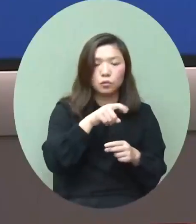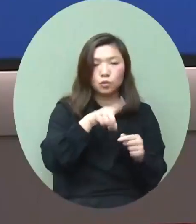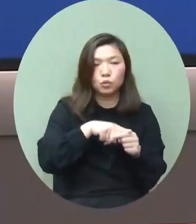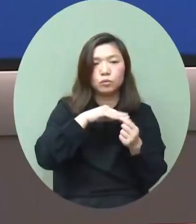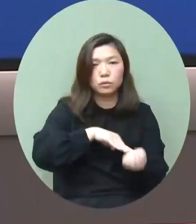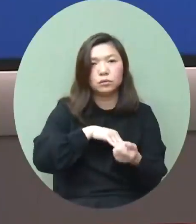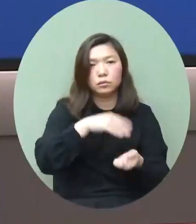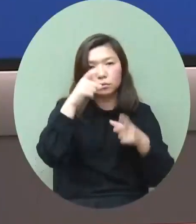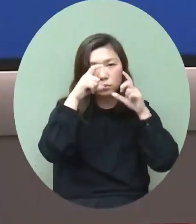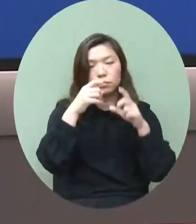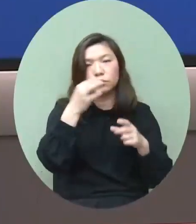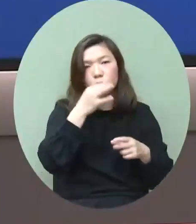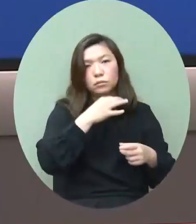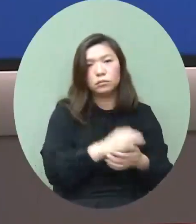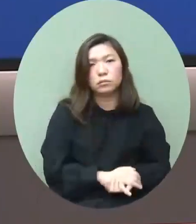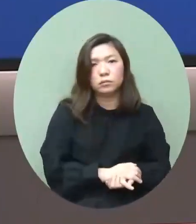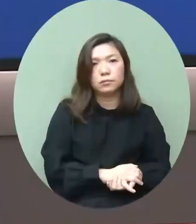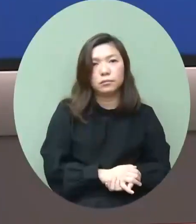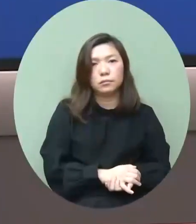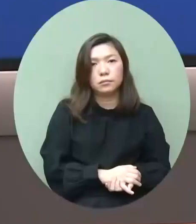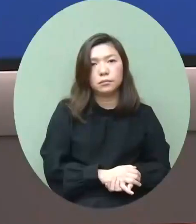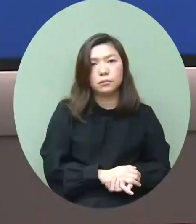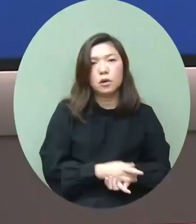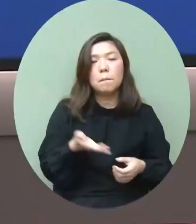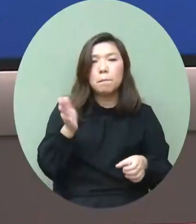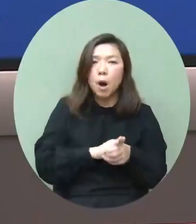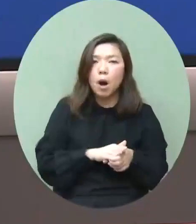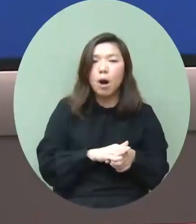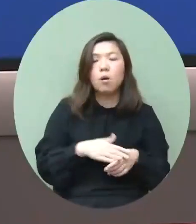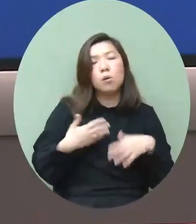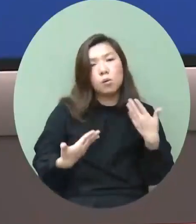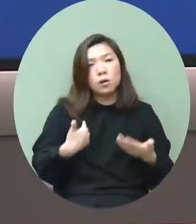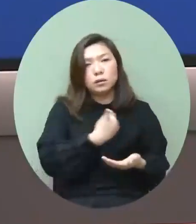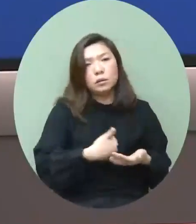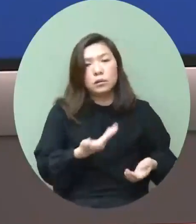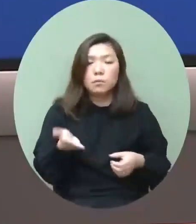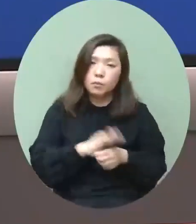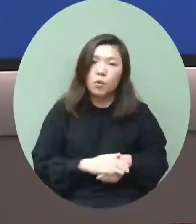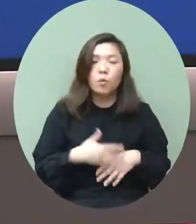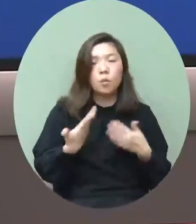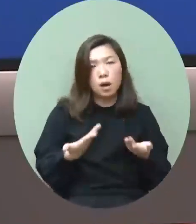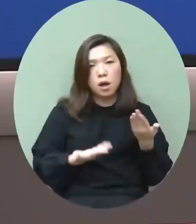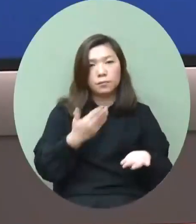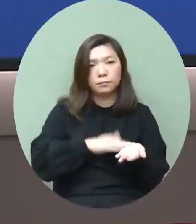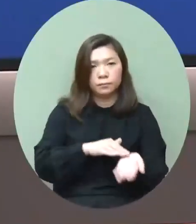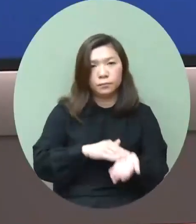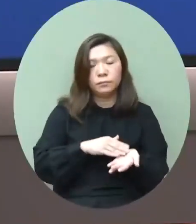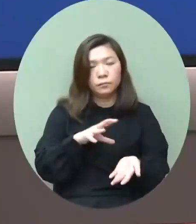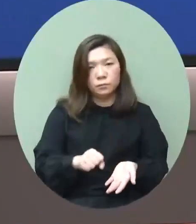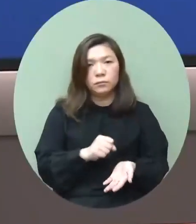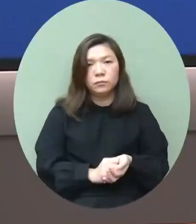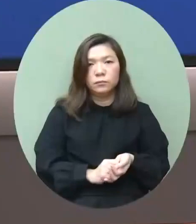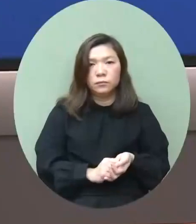of keeping ourselves healthy or for rehabilitation purpose but in tackling COVID-19